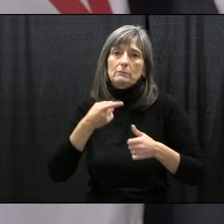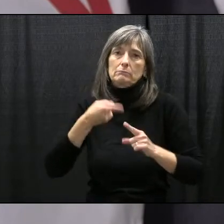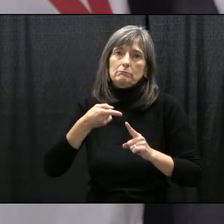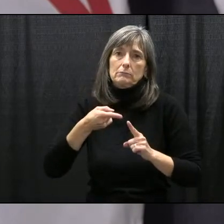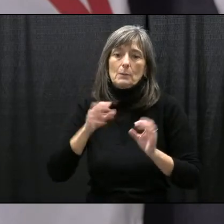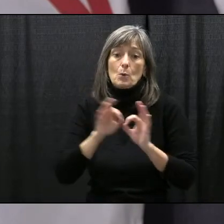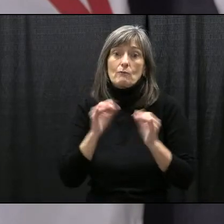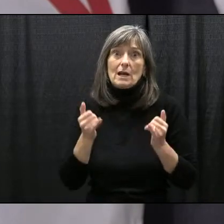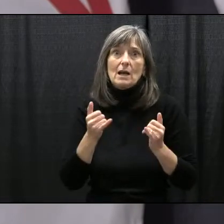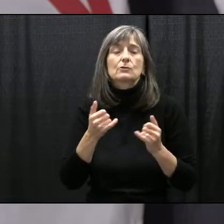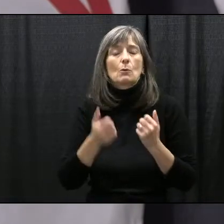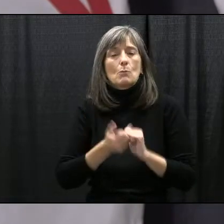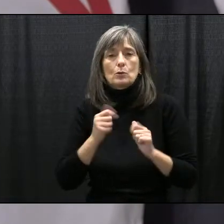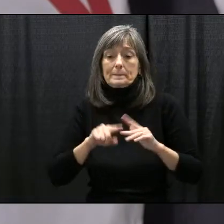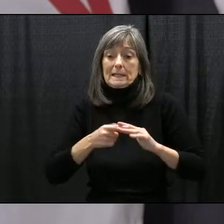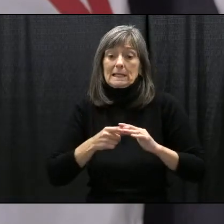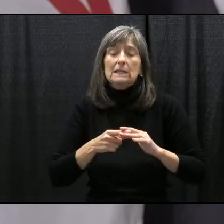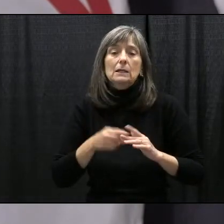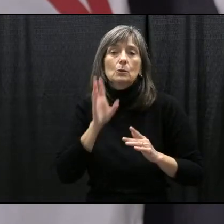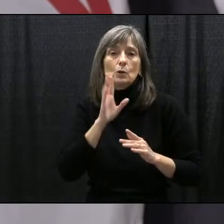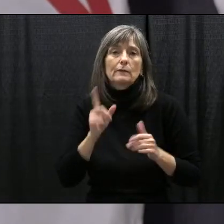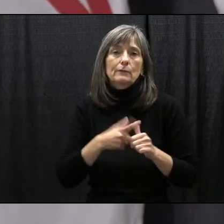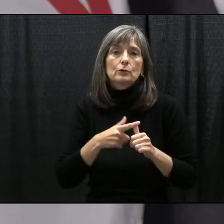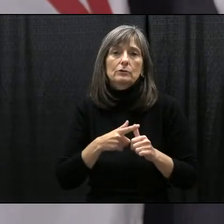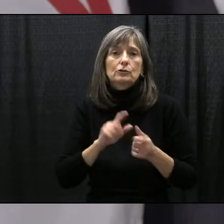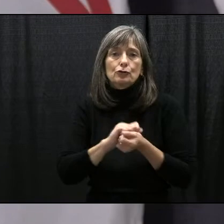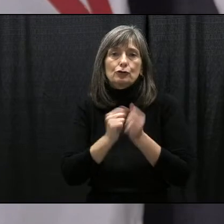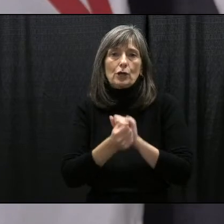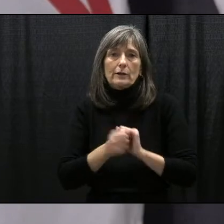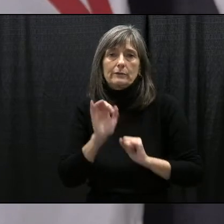where the thrust of this is to go down that road.